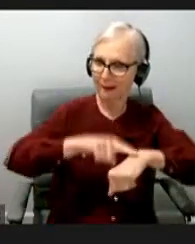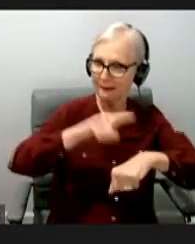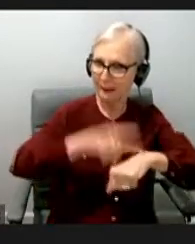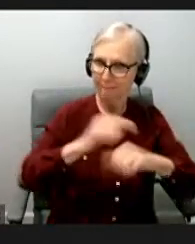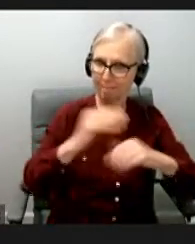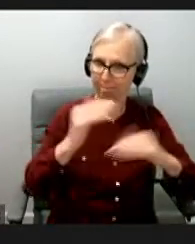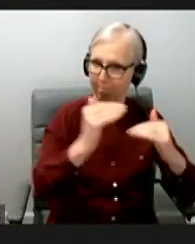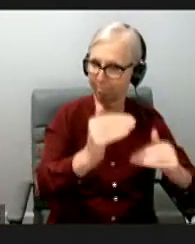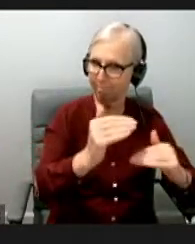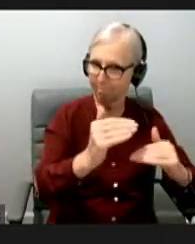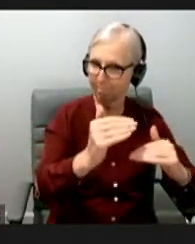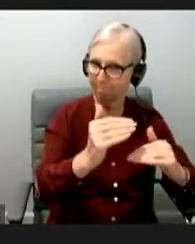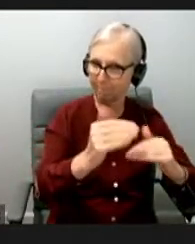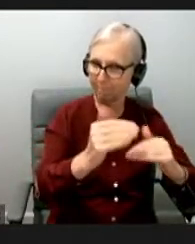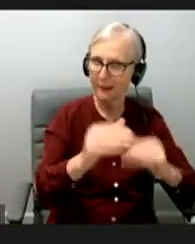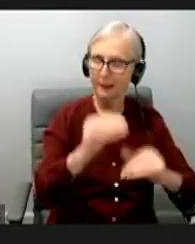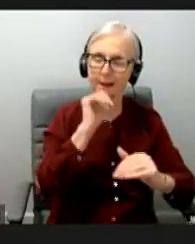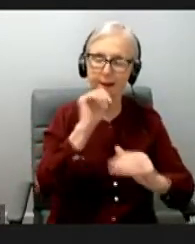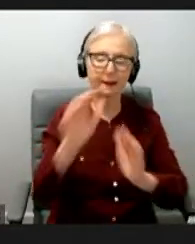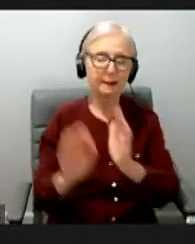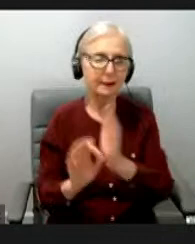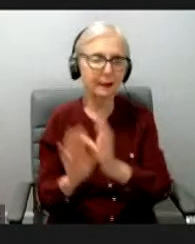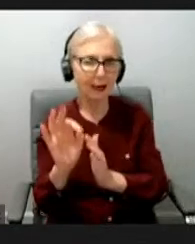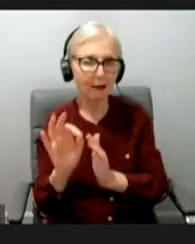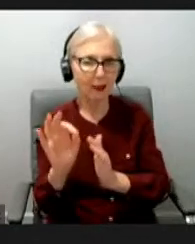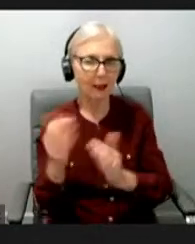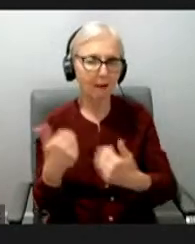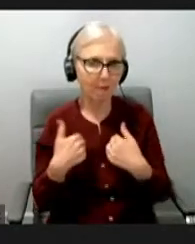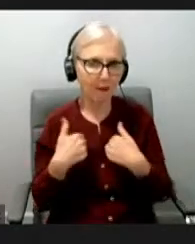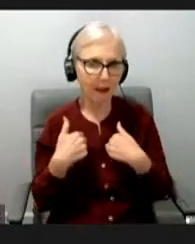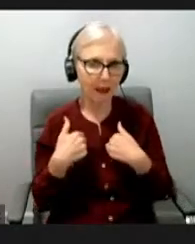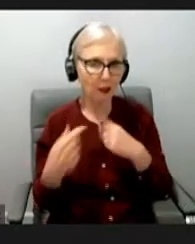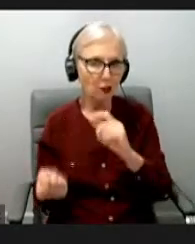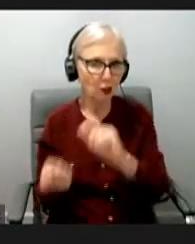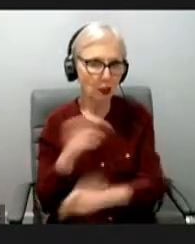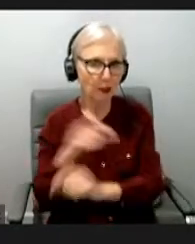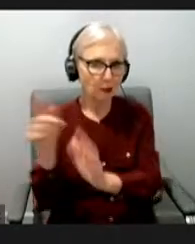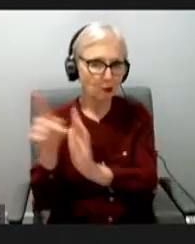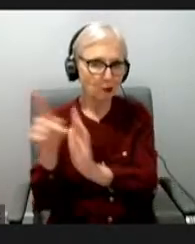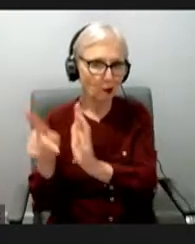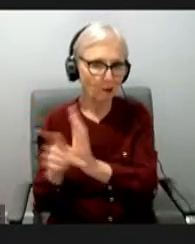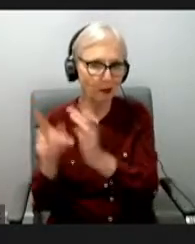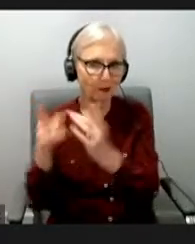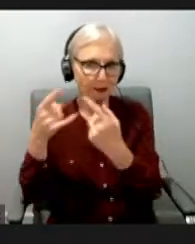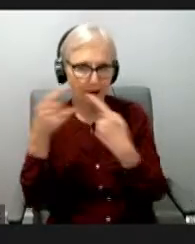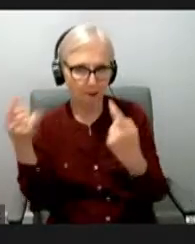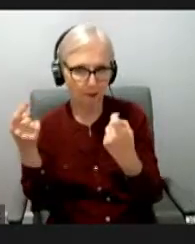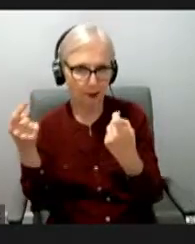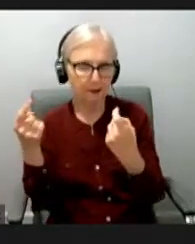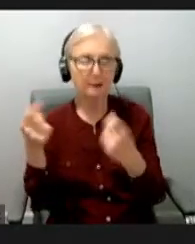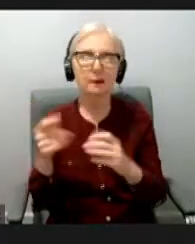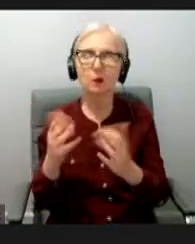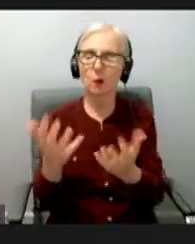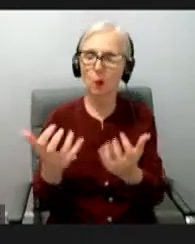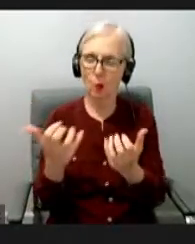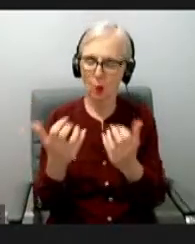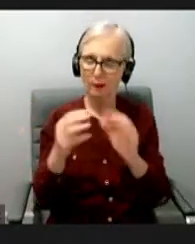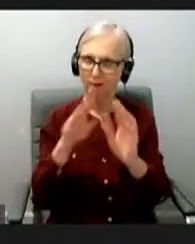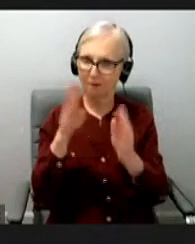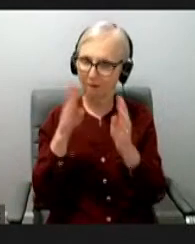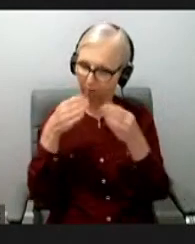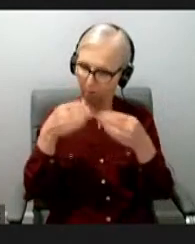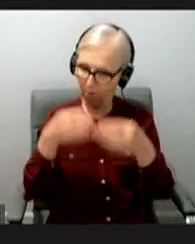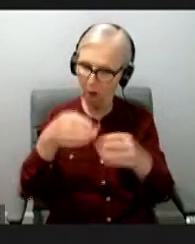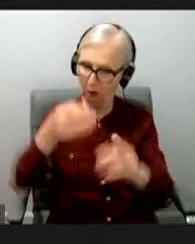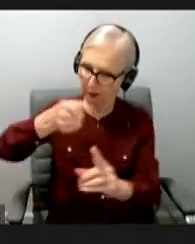also excludes schools that had a change in their masking policy during that period of time to try and make the analysis pretty clear what the